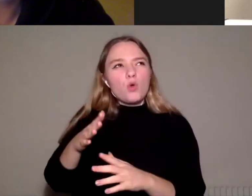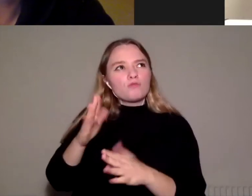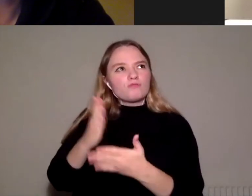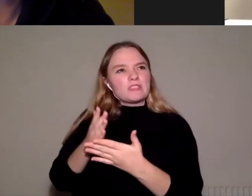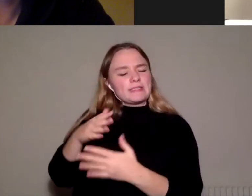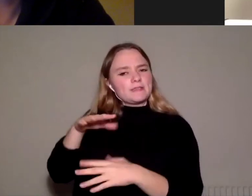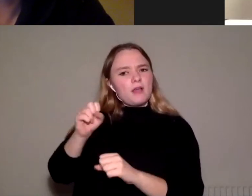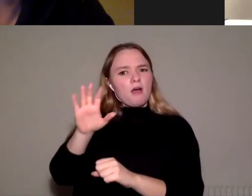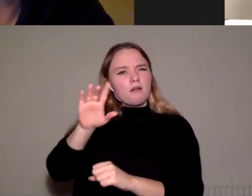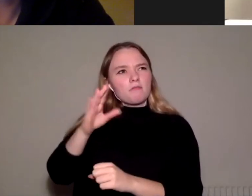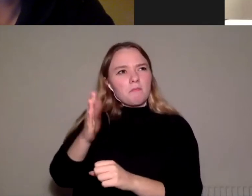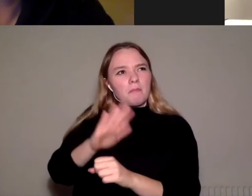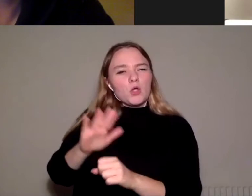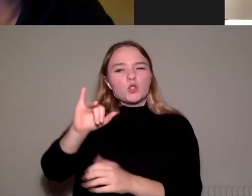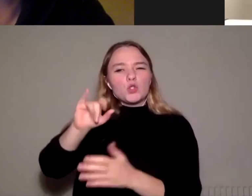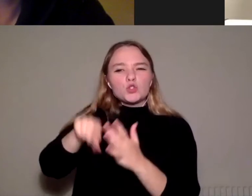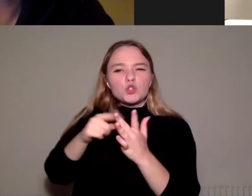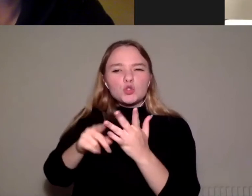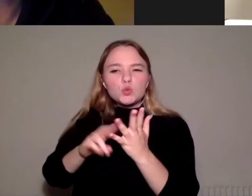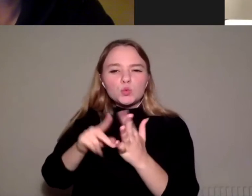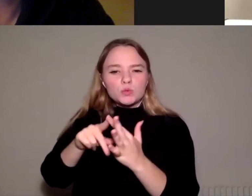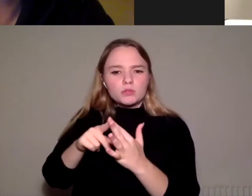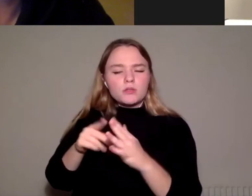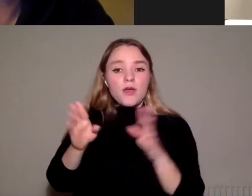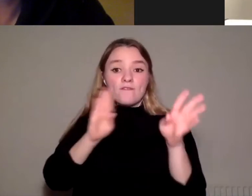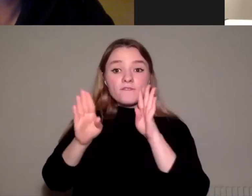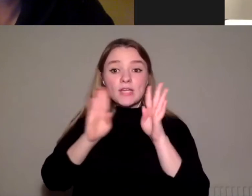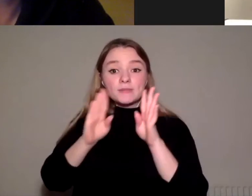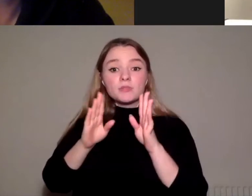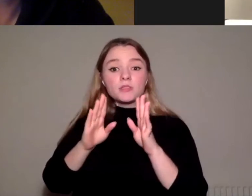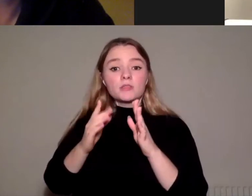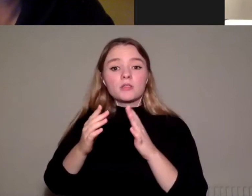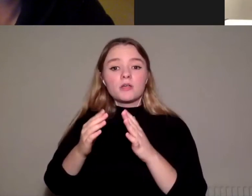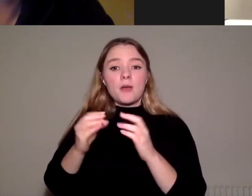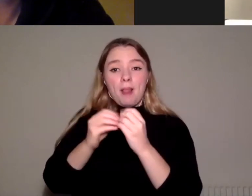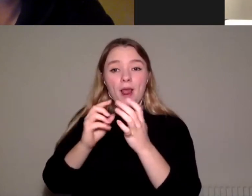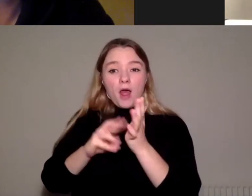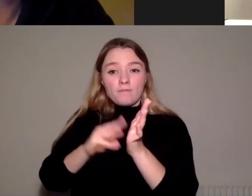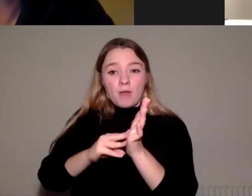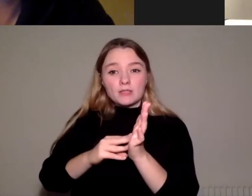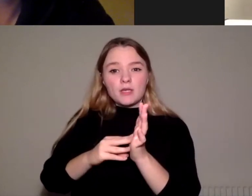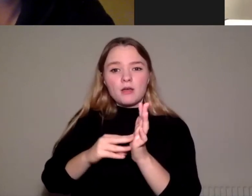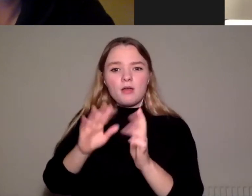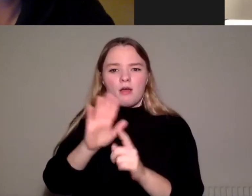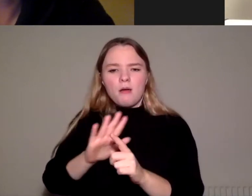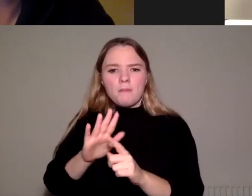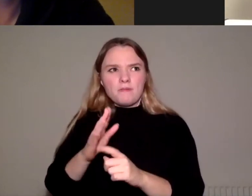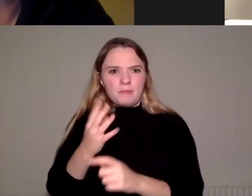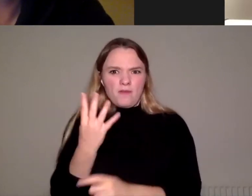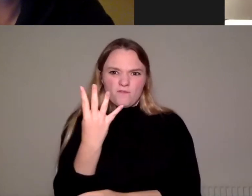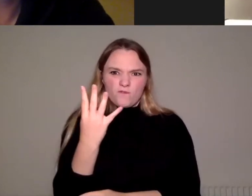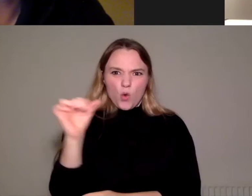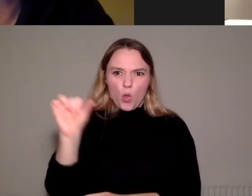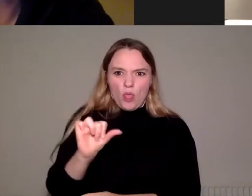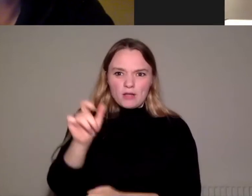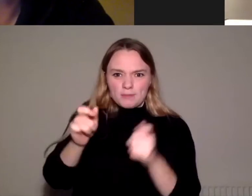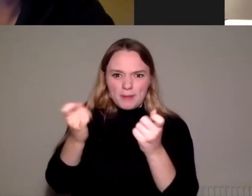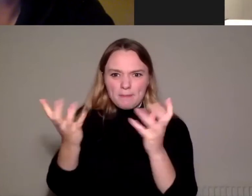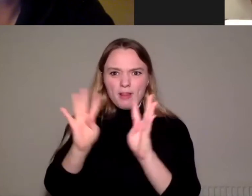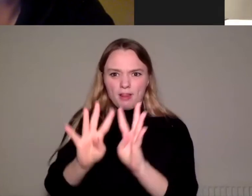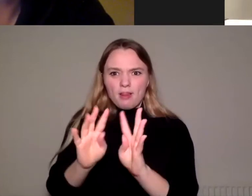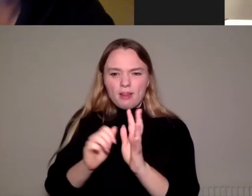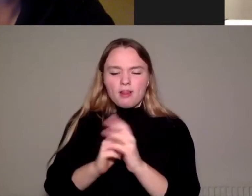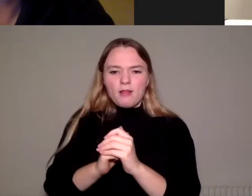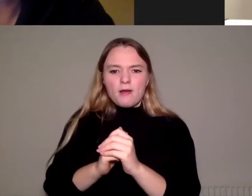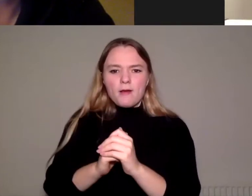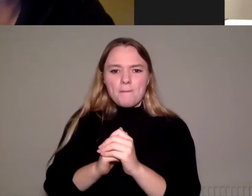did the protest. The Facebook page is BLM Exeter movement. It has nearly 4,000 members, I think, now. So that's what we use, like a